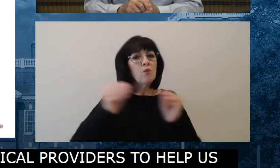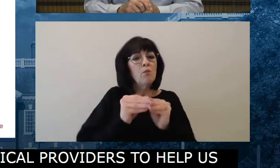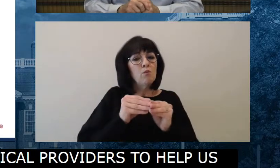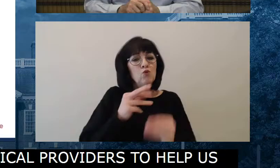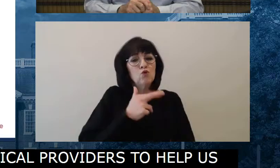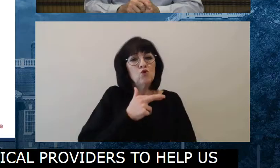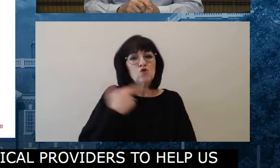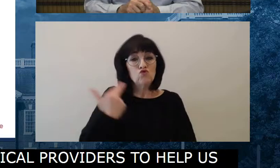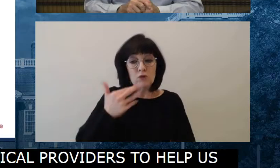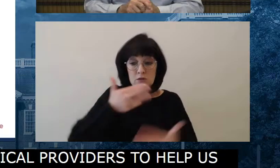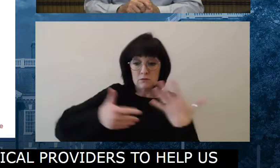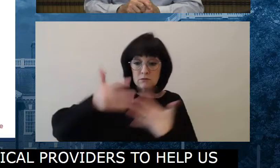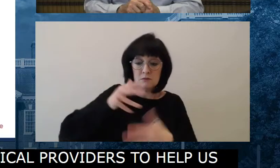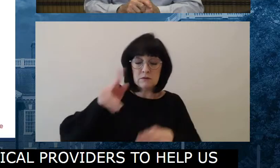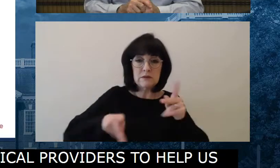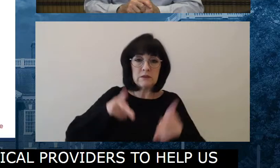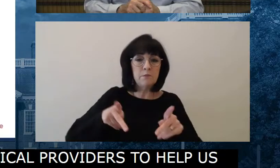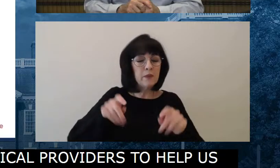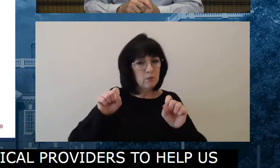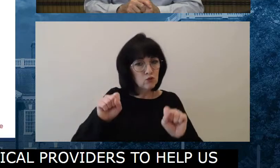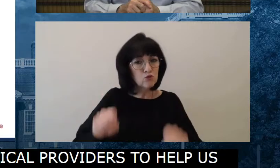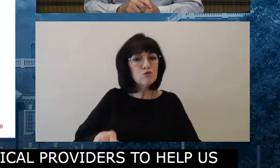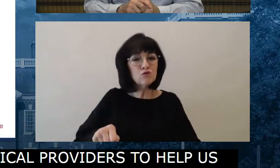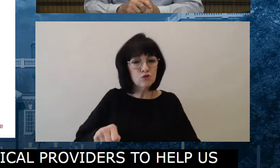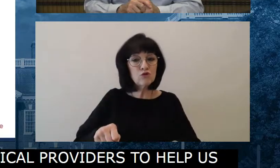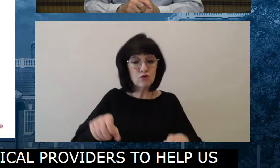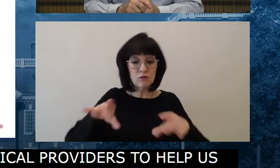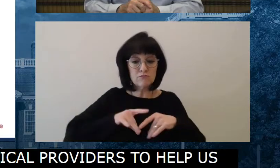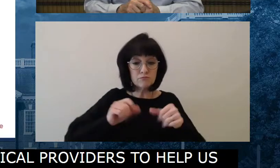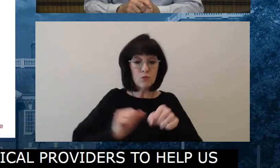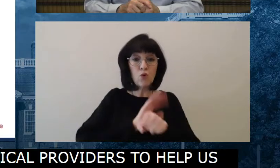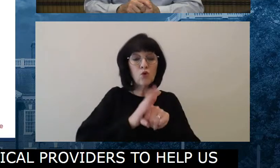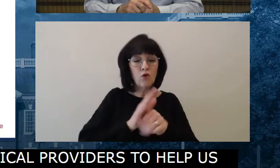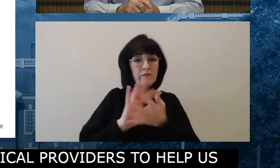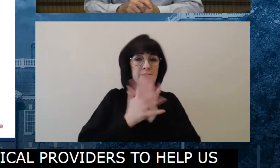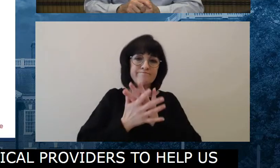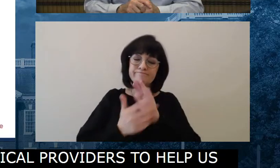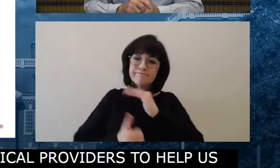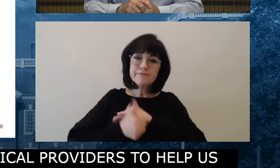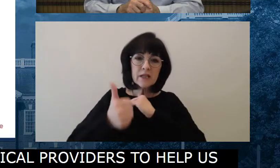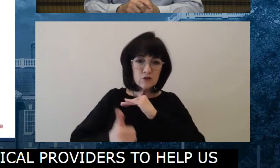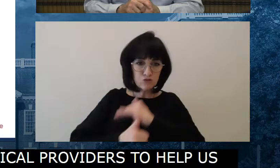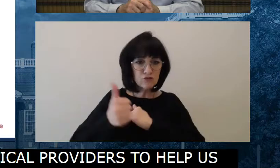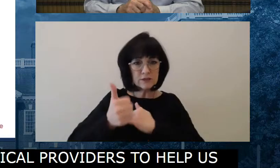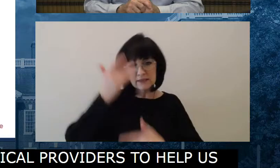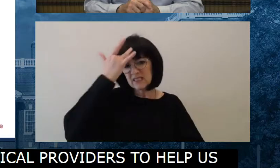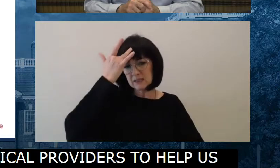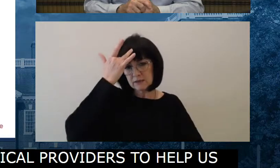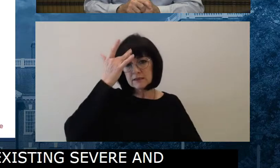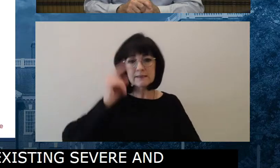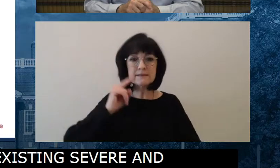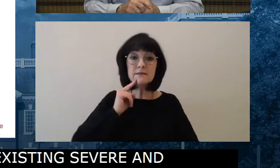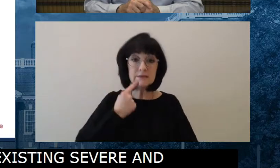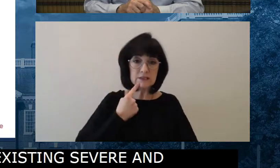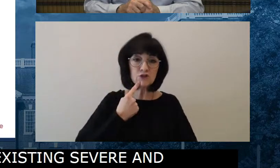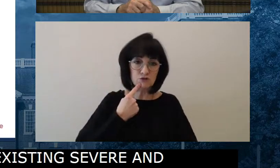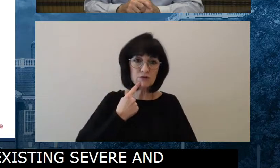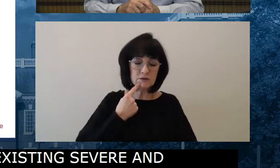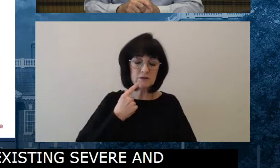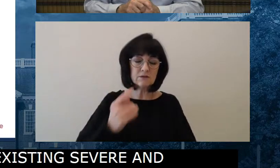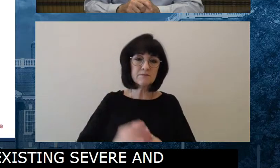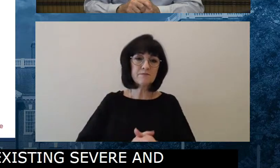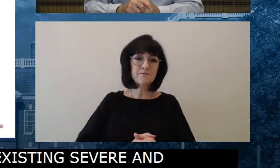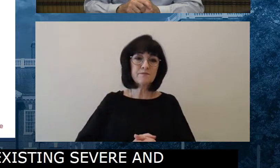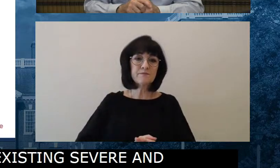made back in the beginning. So those who are between 16 and 64 with those pre-existing conditions,